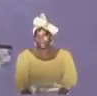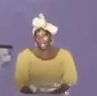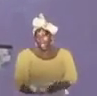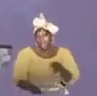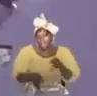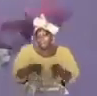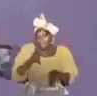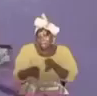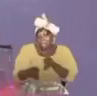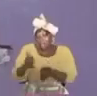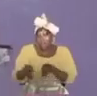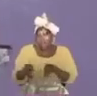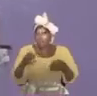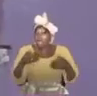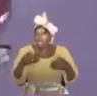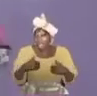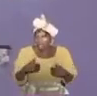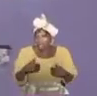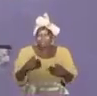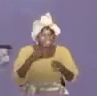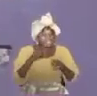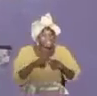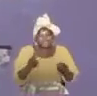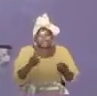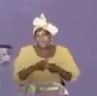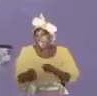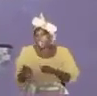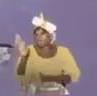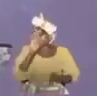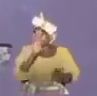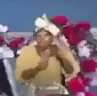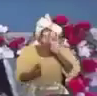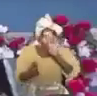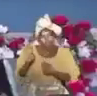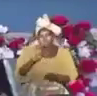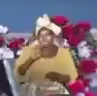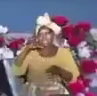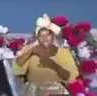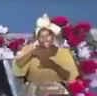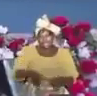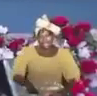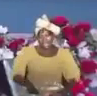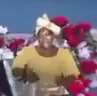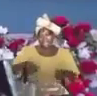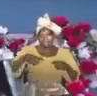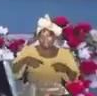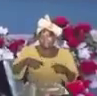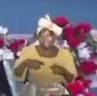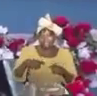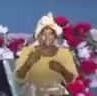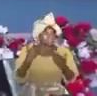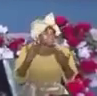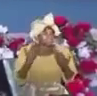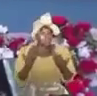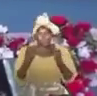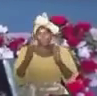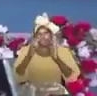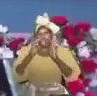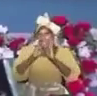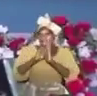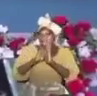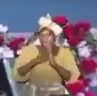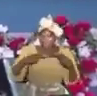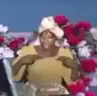People have had to go through all kinds of troubles in their lives. Troubles, for instance, in the area